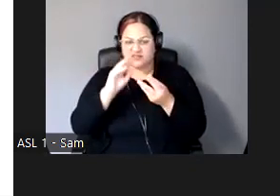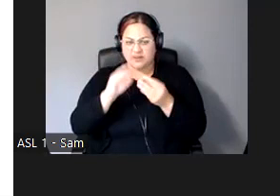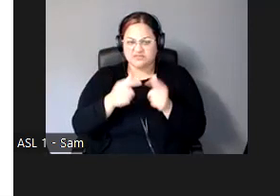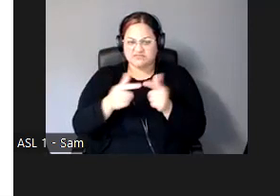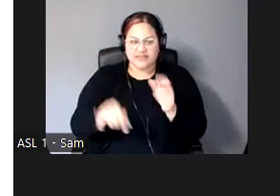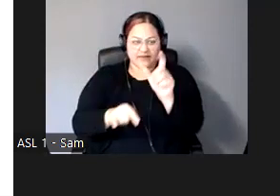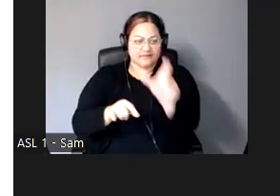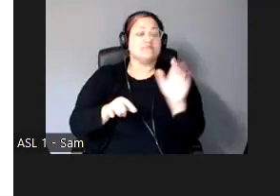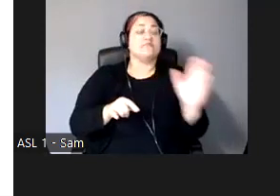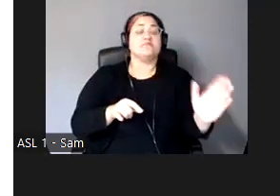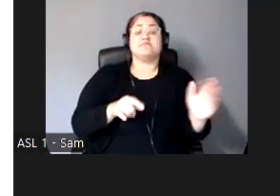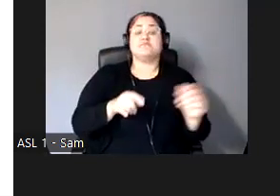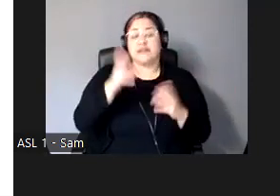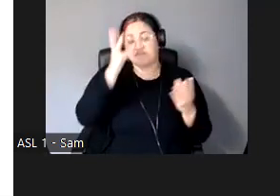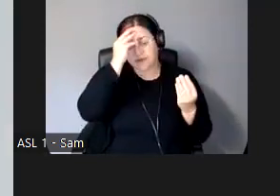website.